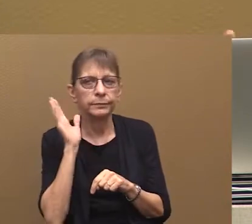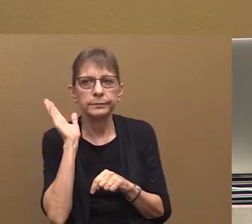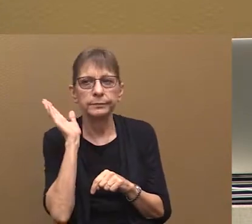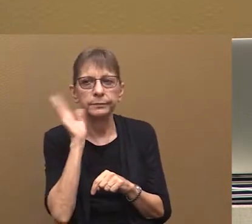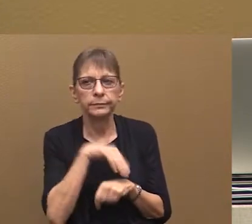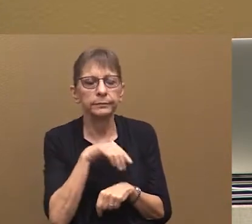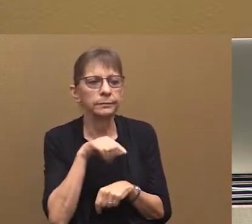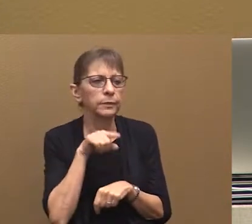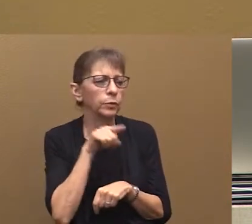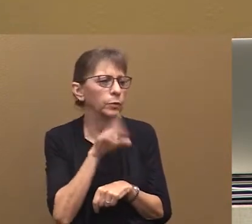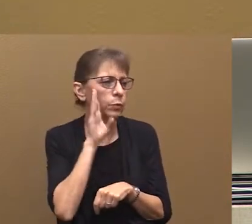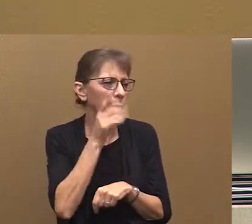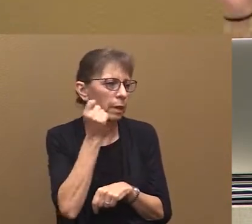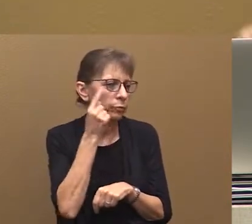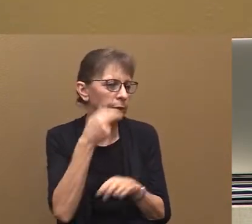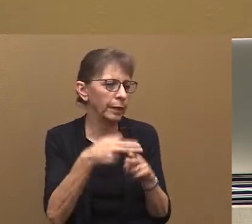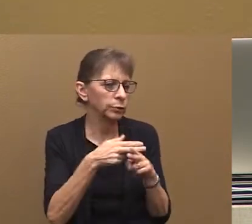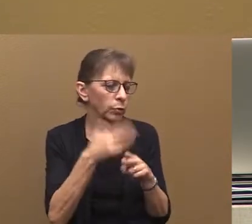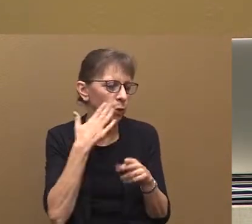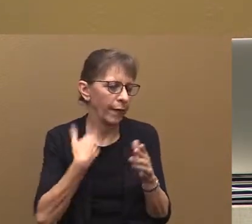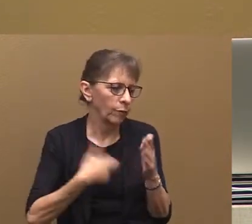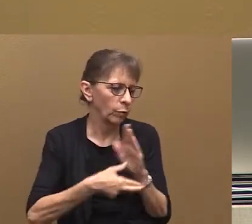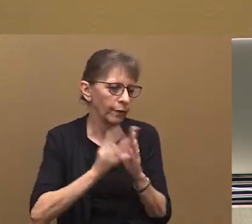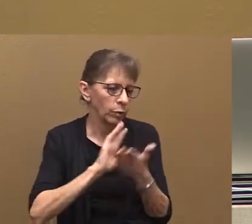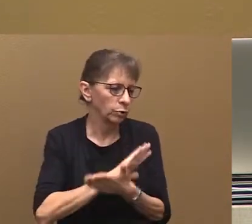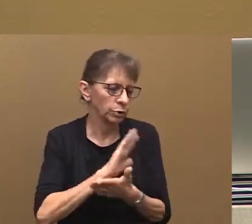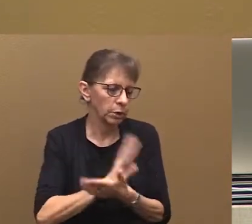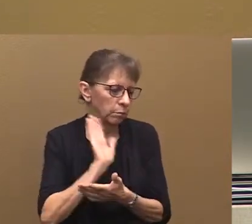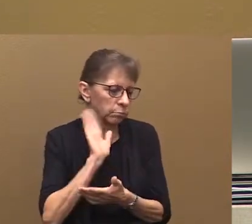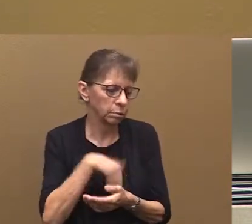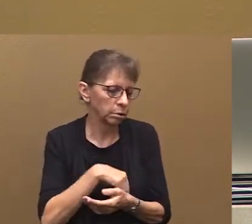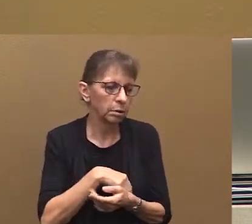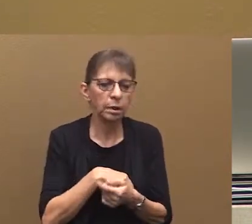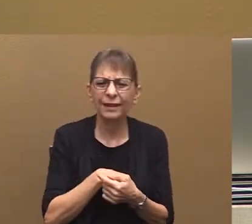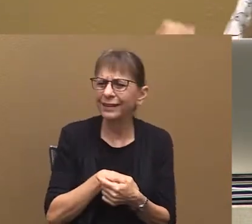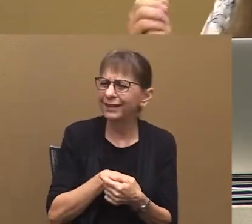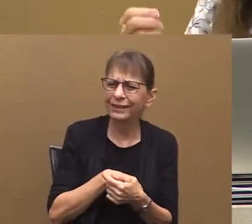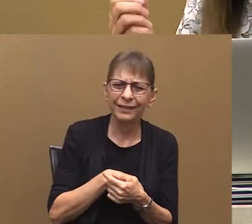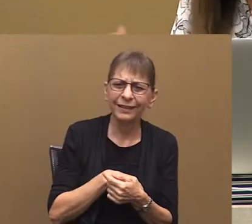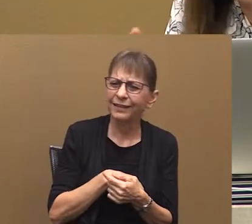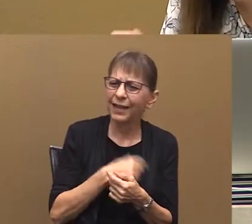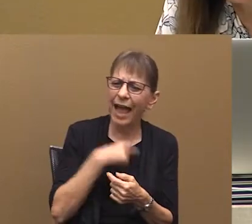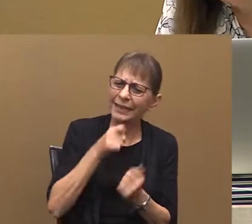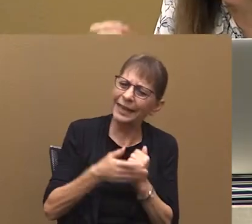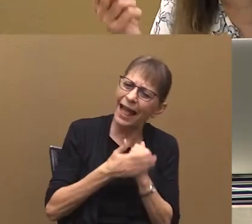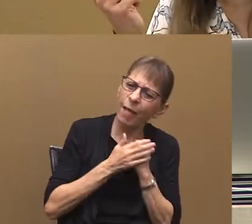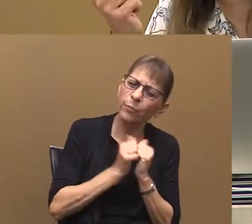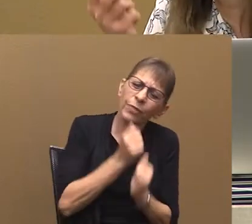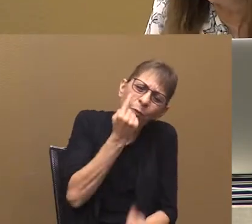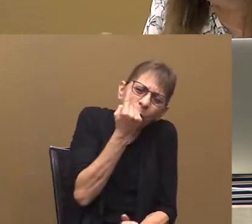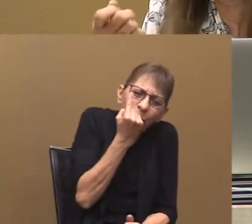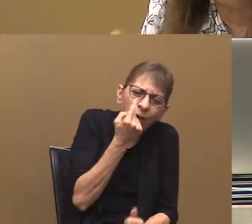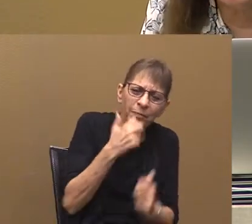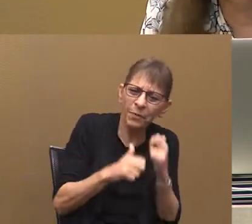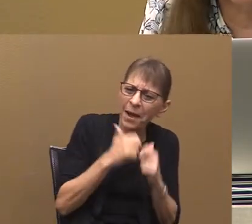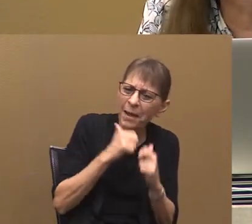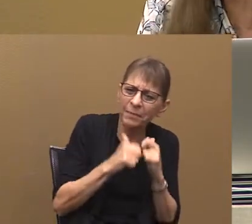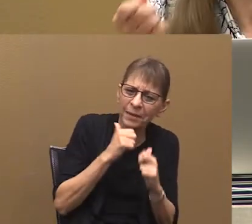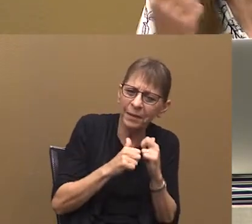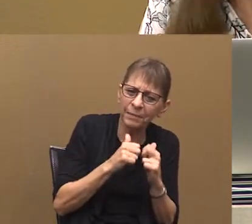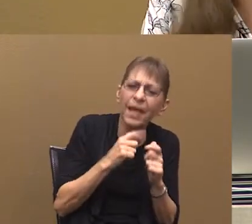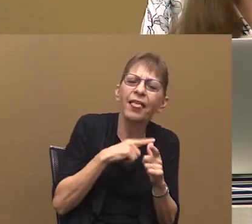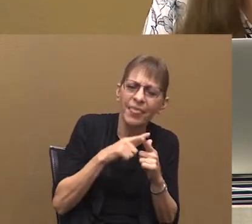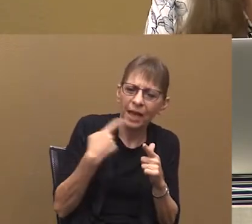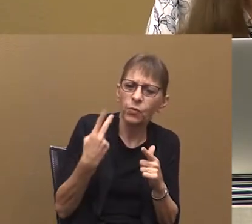you're still going to understand, and there'll be a review sheet. And the friend says, but I just need help with one